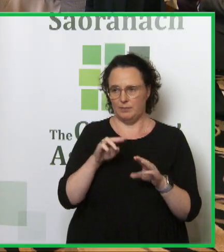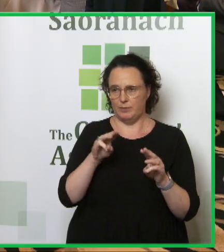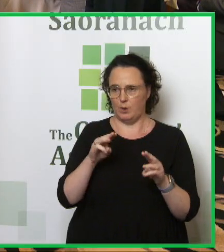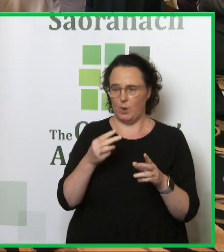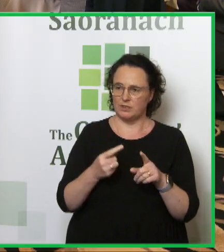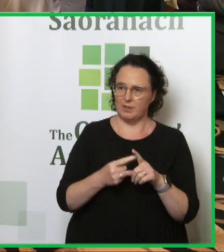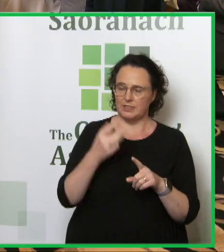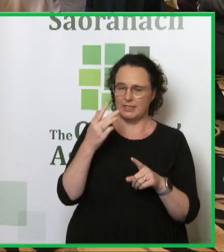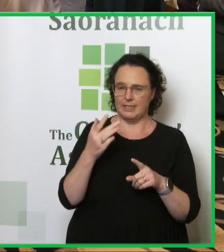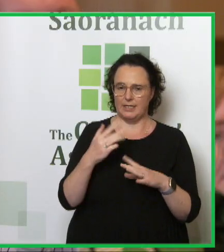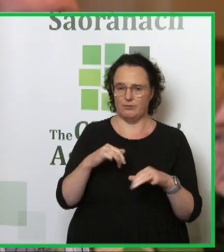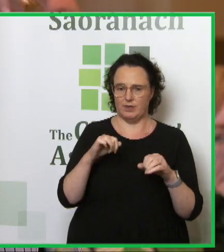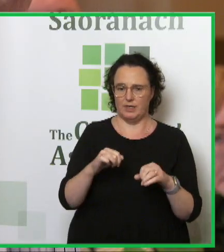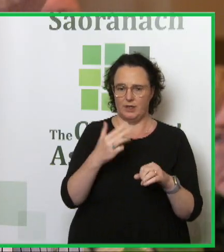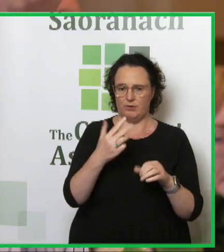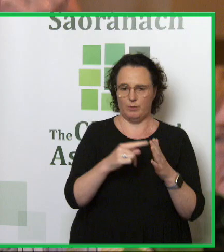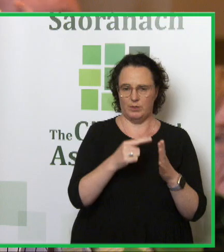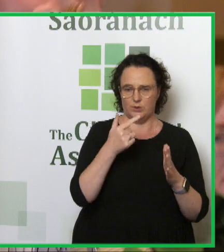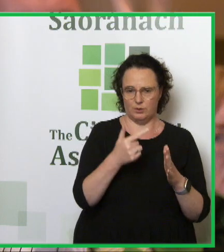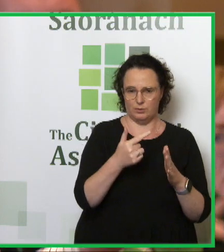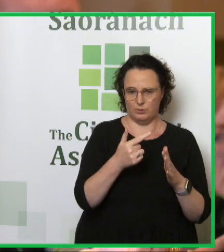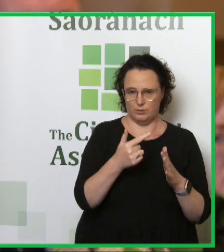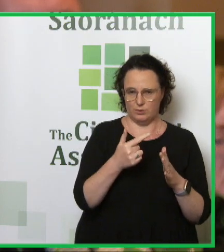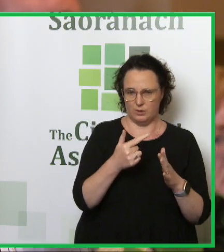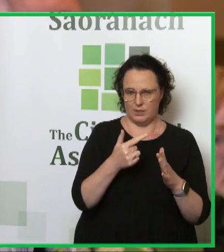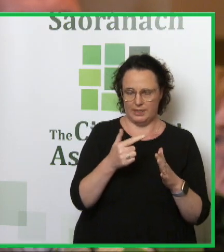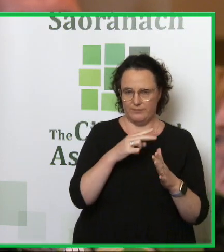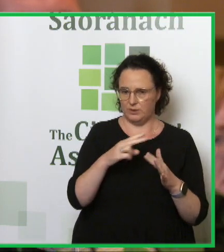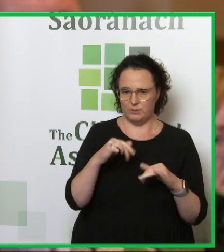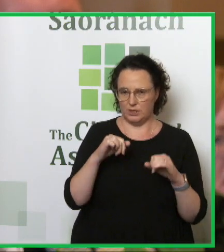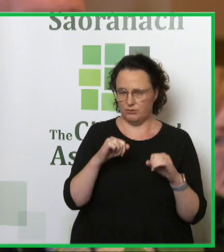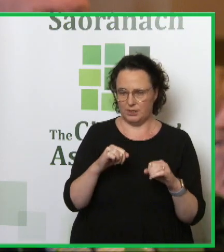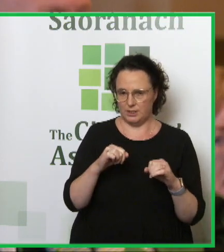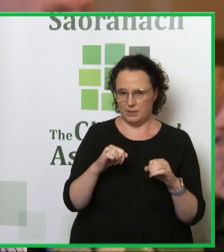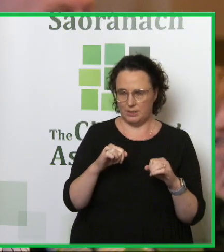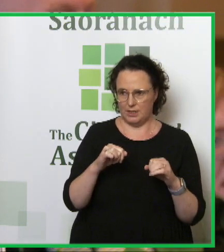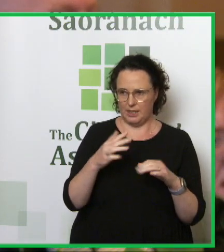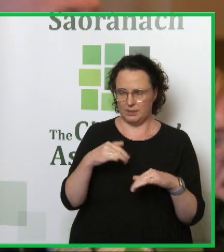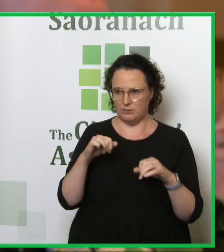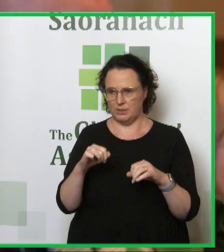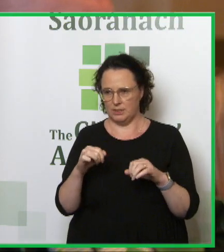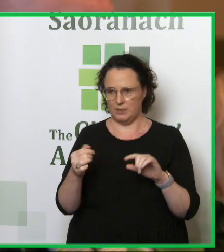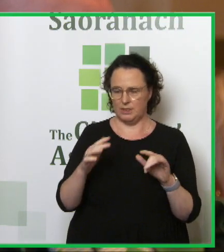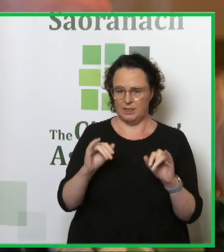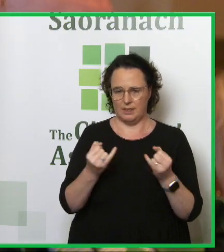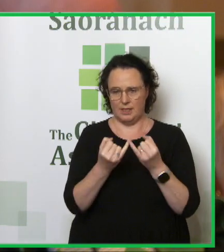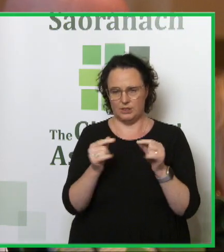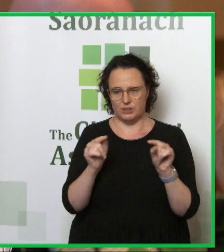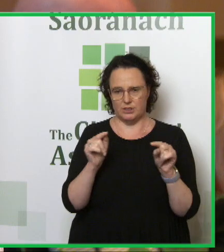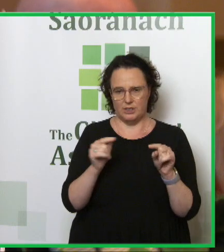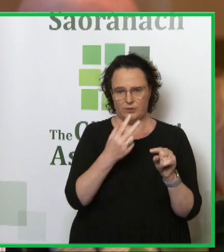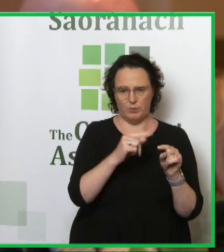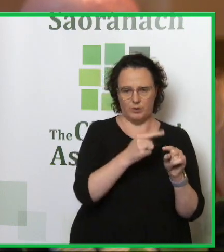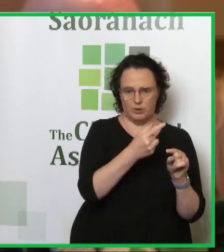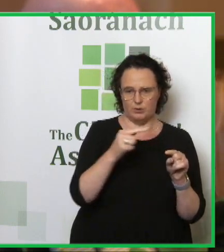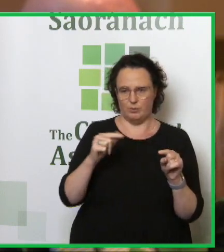agree for 3.2? And if someone votes disagree and agree contradiction for 3.2 and 3.5, and is that